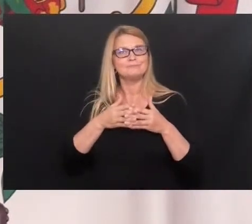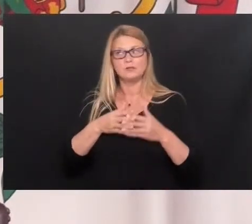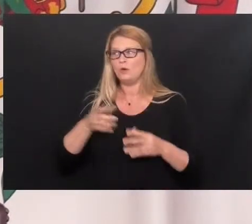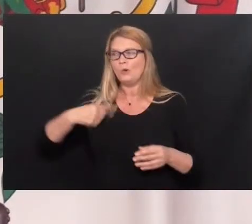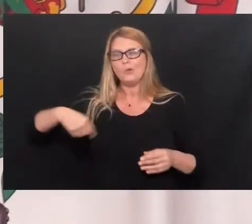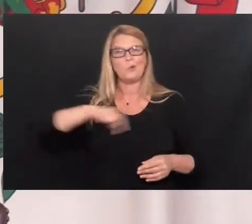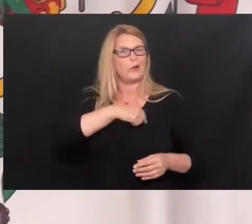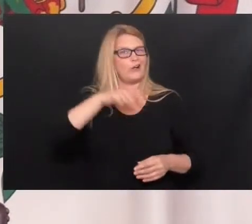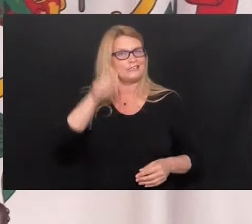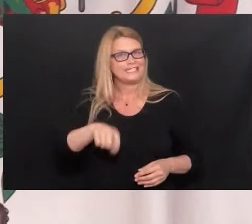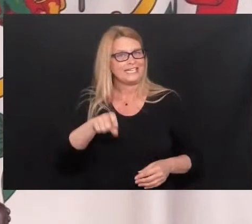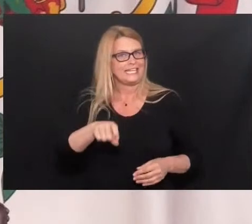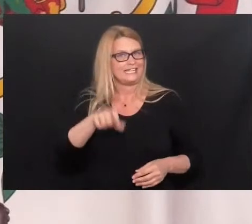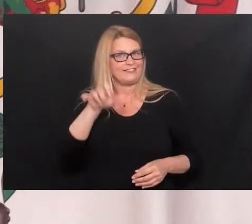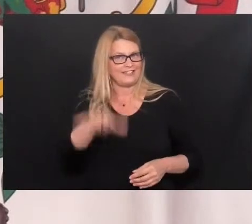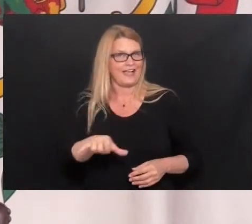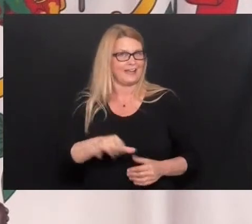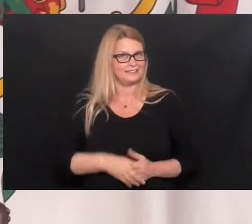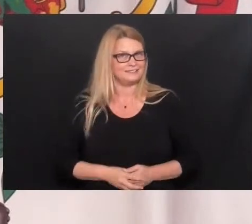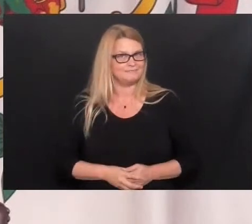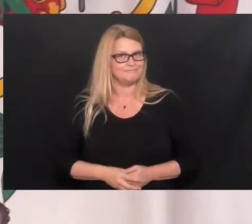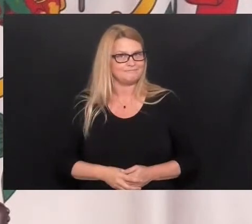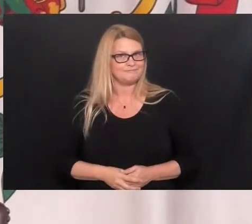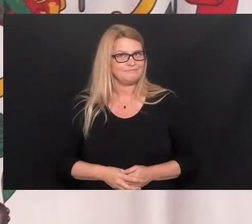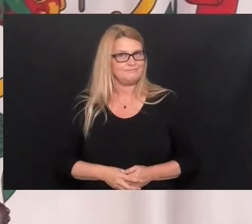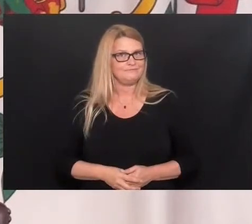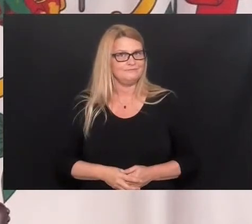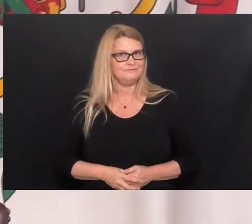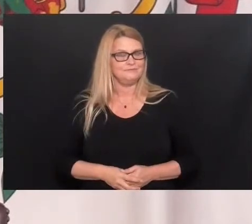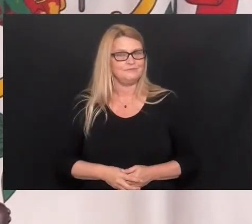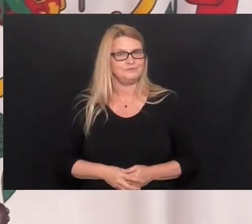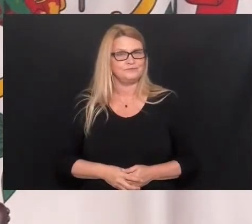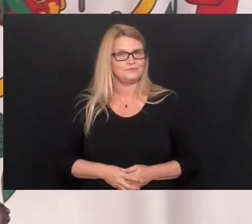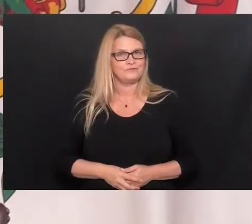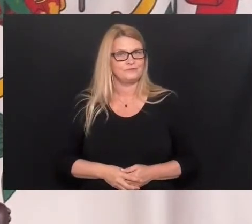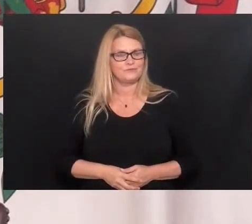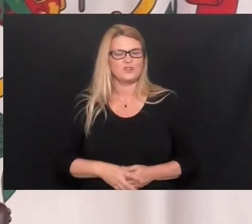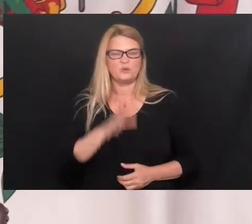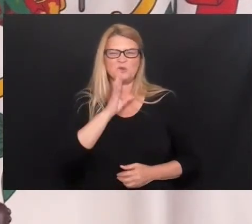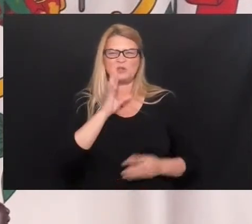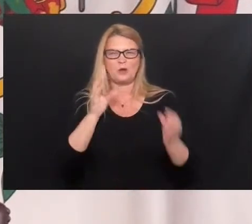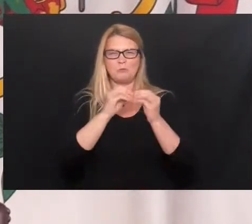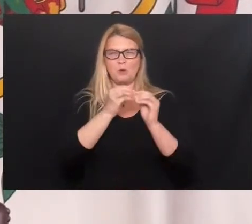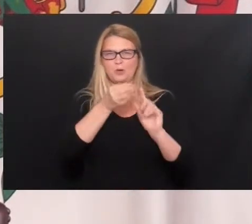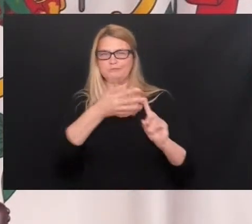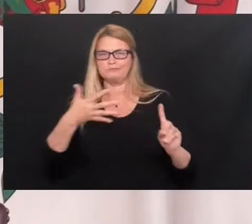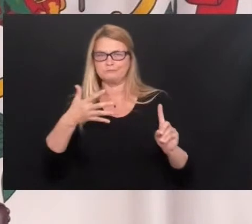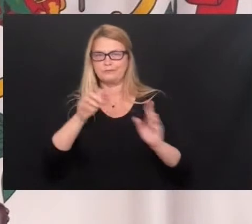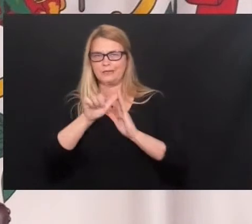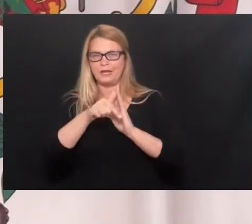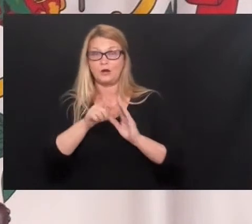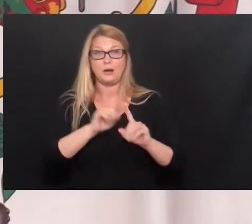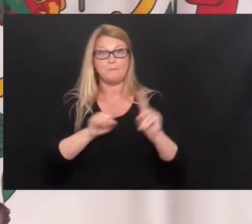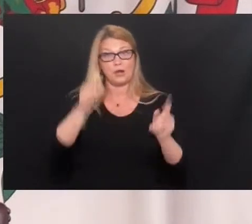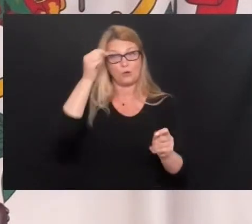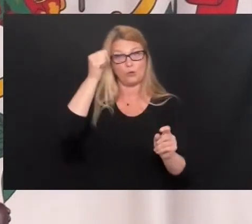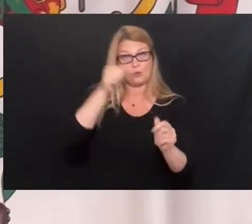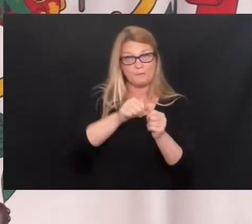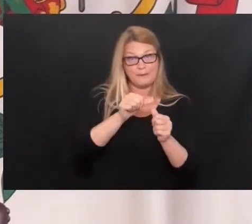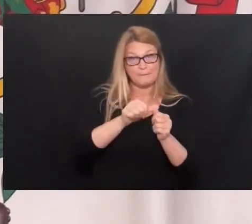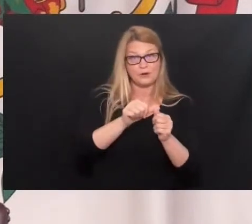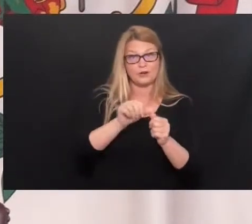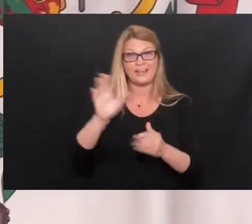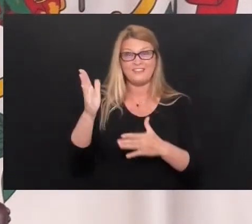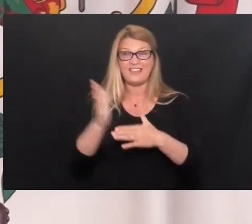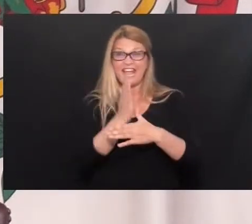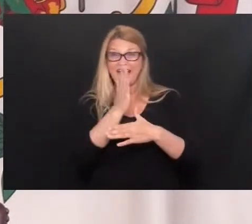dose. We all need another dose of patriotism. So we'll get to that in just a few minutes. But remember, the average